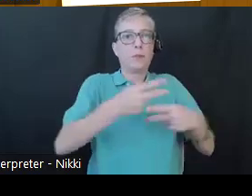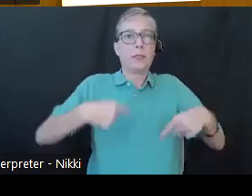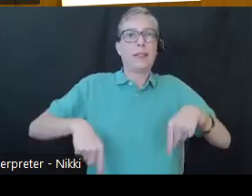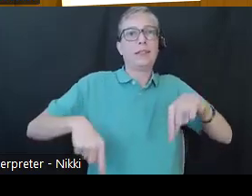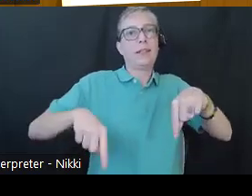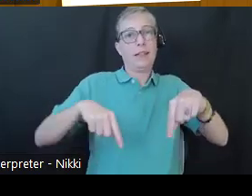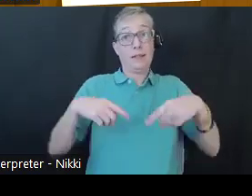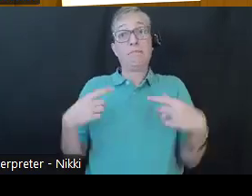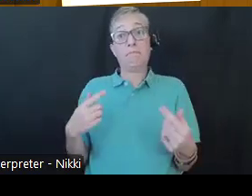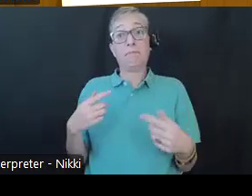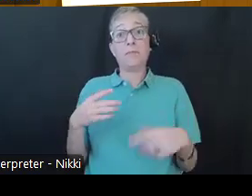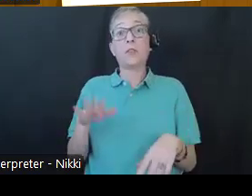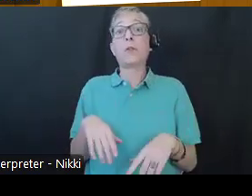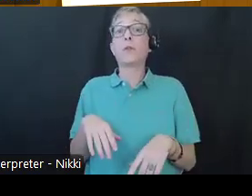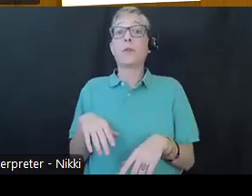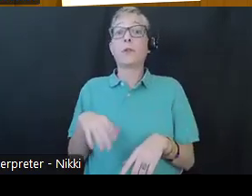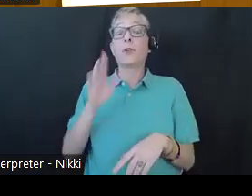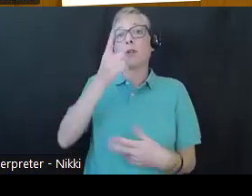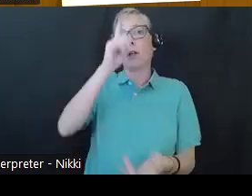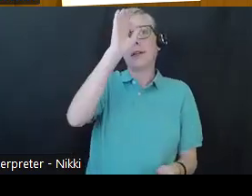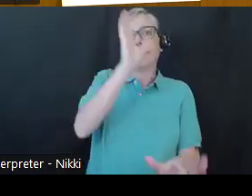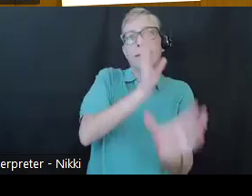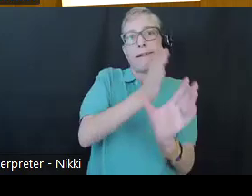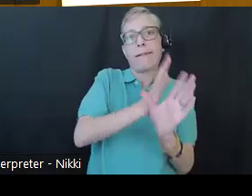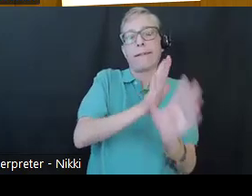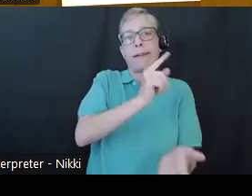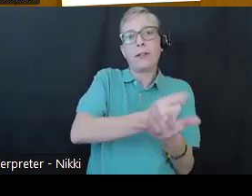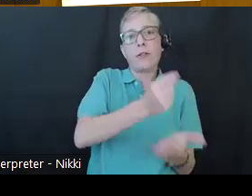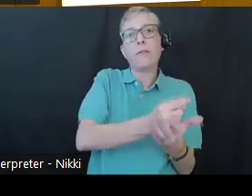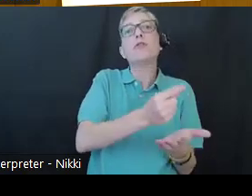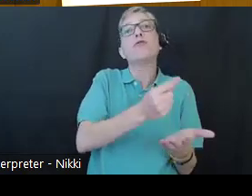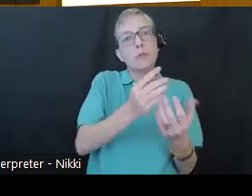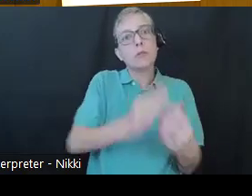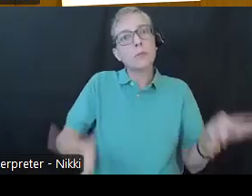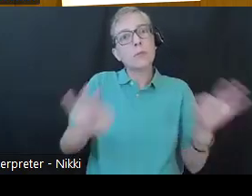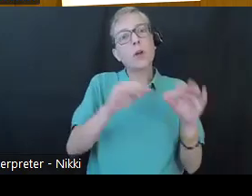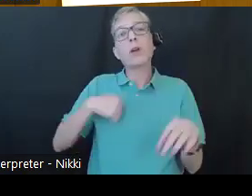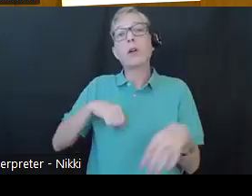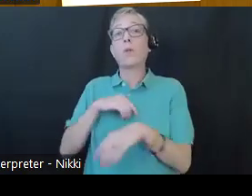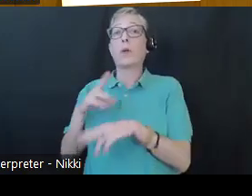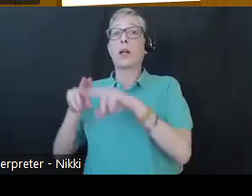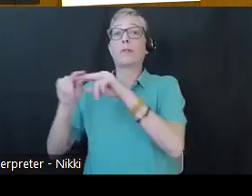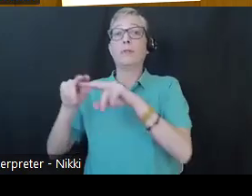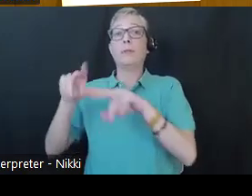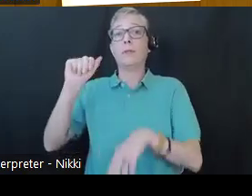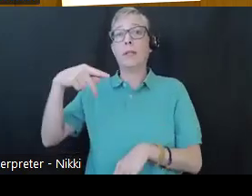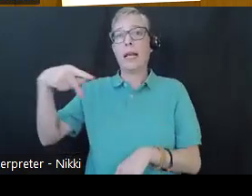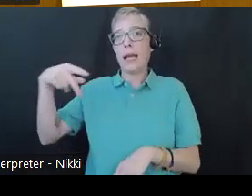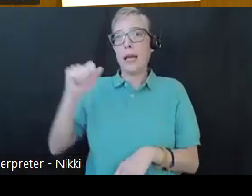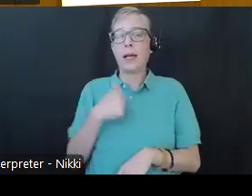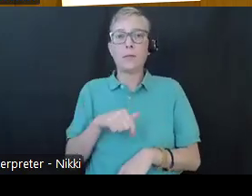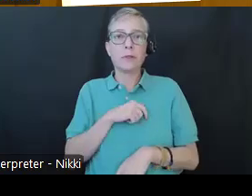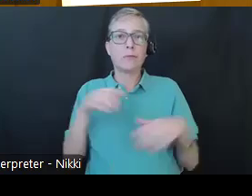even more important, your psychological interventions. We're using a lot more apps. We've done a lot of research in VR, which I'll talk about in a minute, or